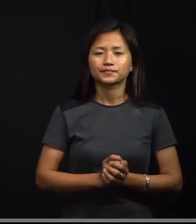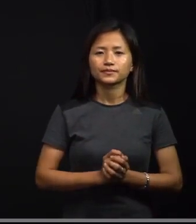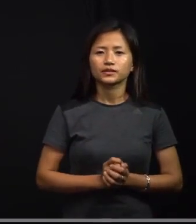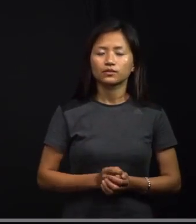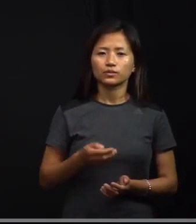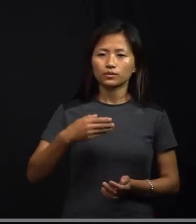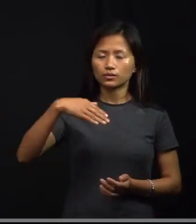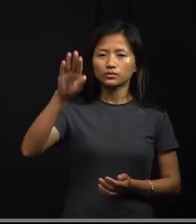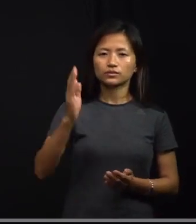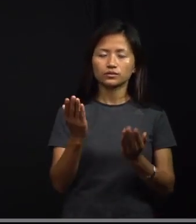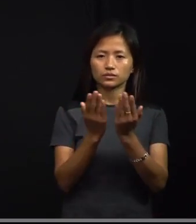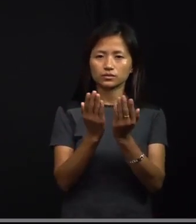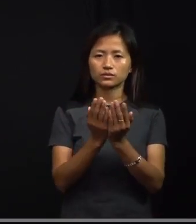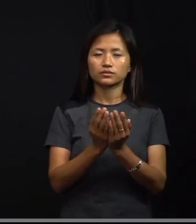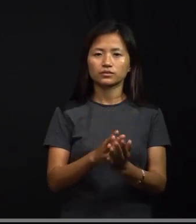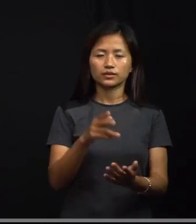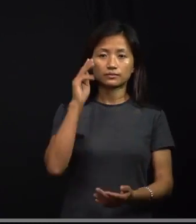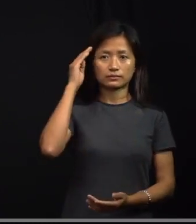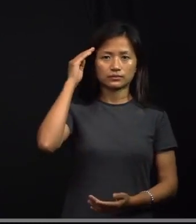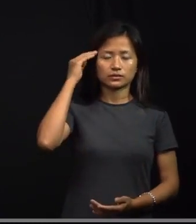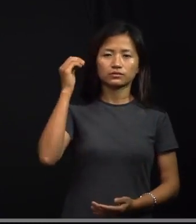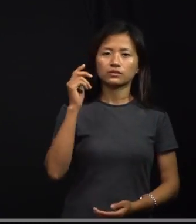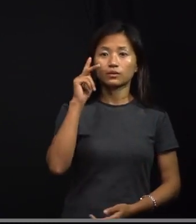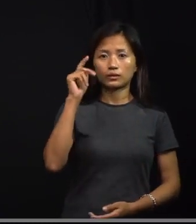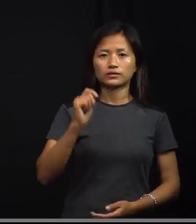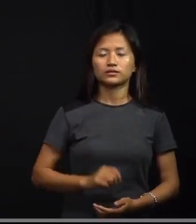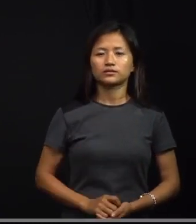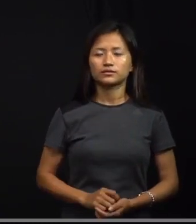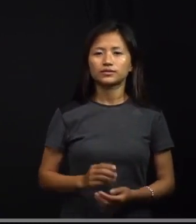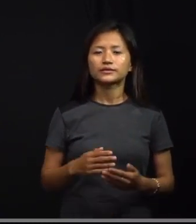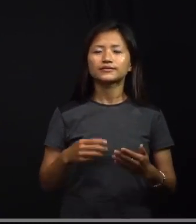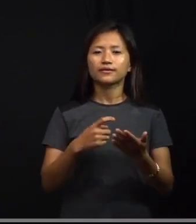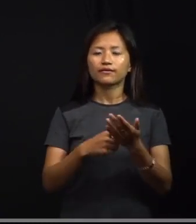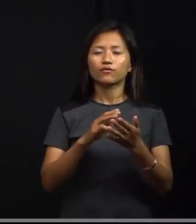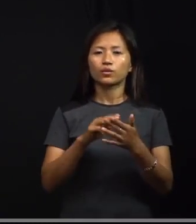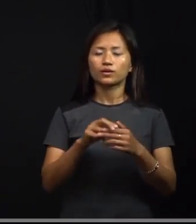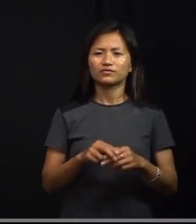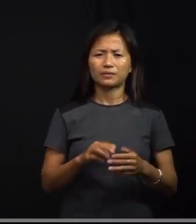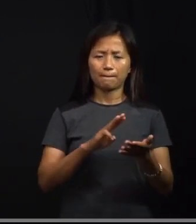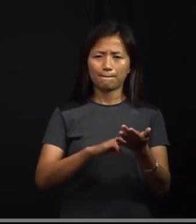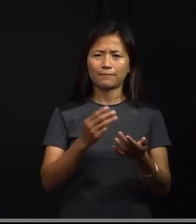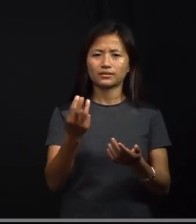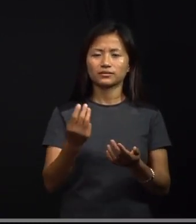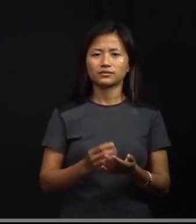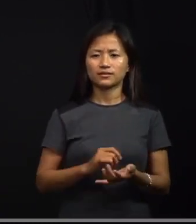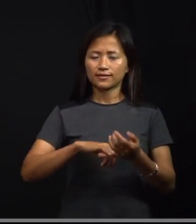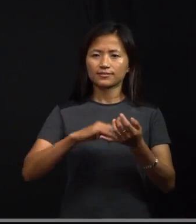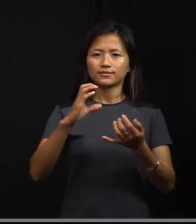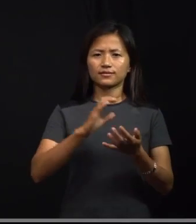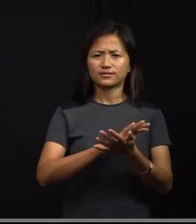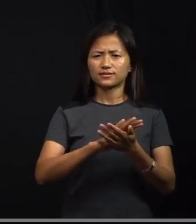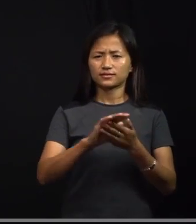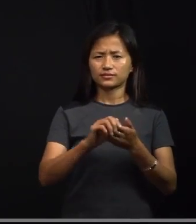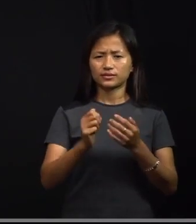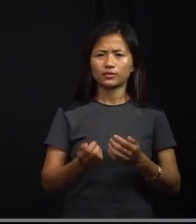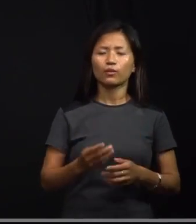we go to school to get knowledge, isn't it? So knowledge may be in the form of your maths or your science, your history, your